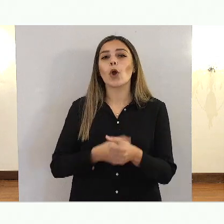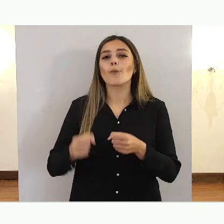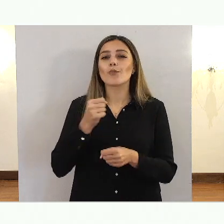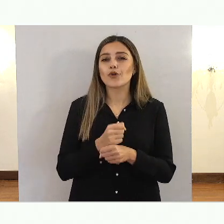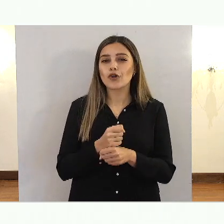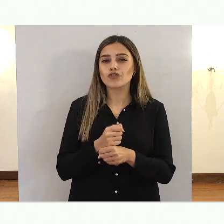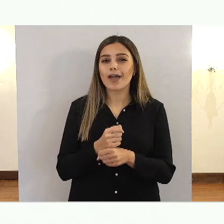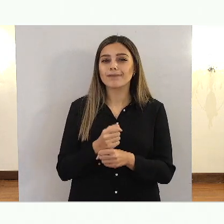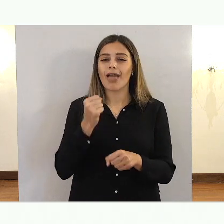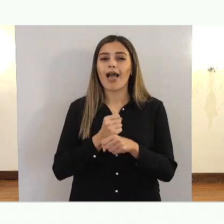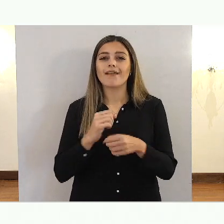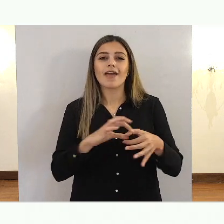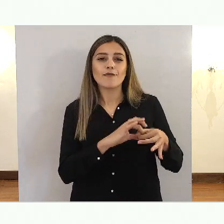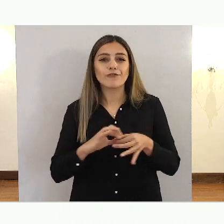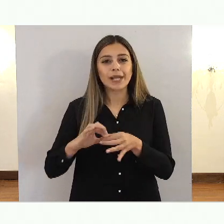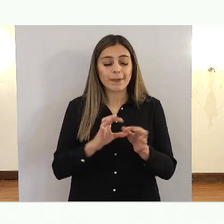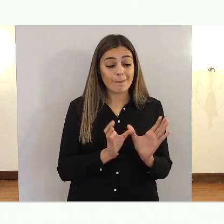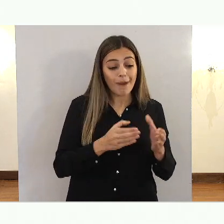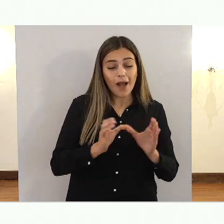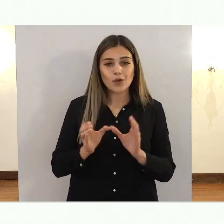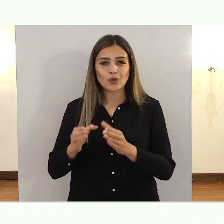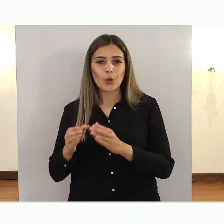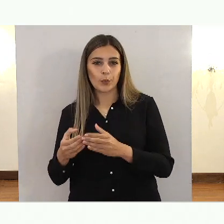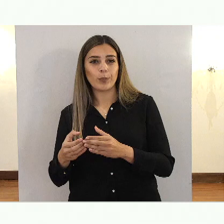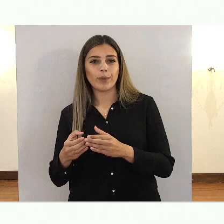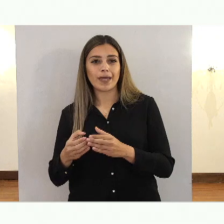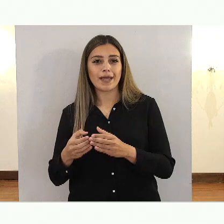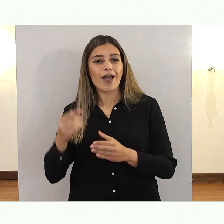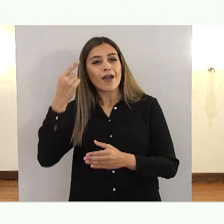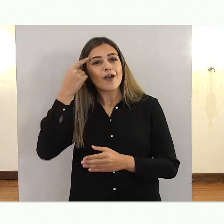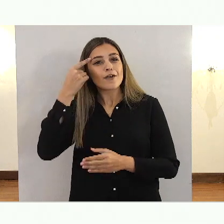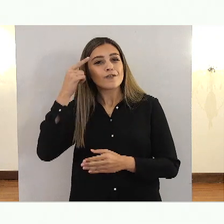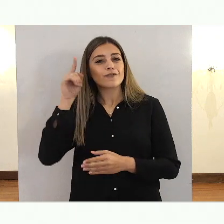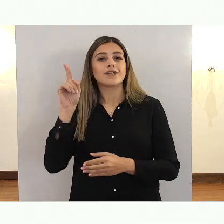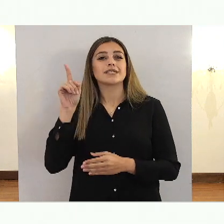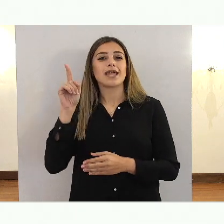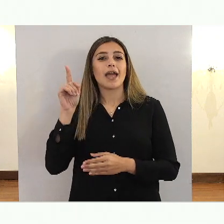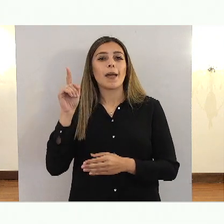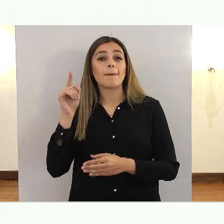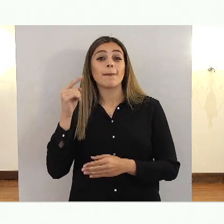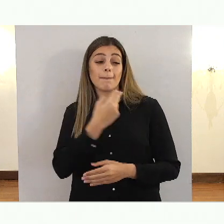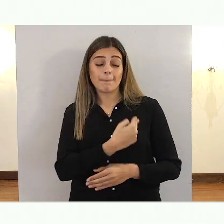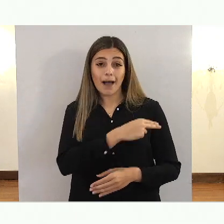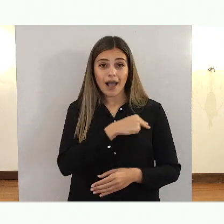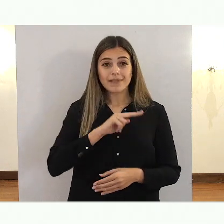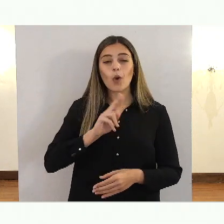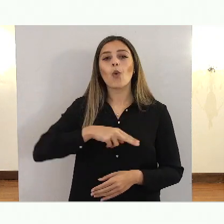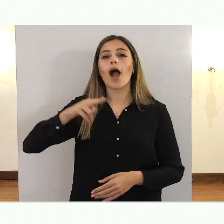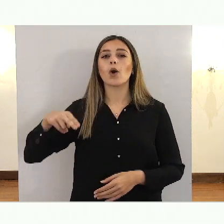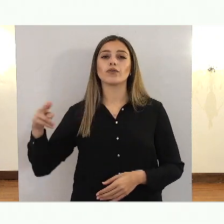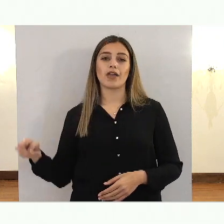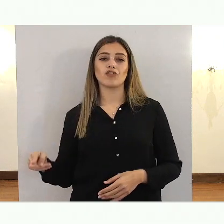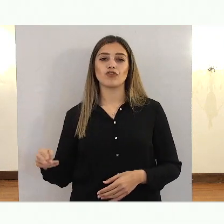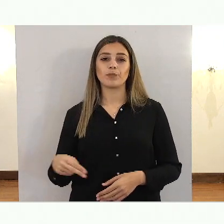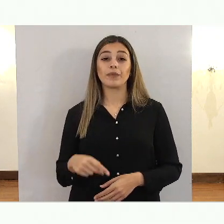expert international organizations and representatives from all the health entities in Malta and Gozo, with an